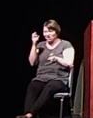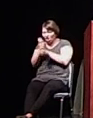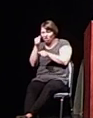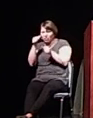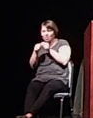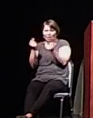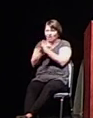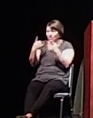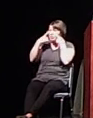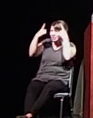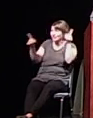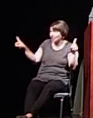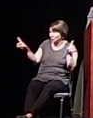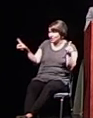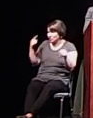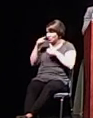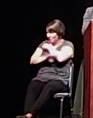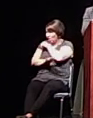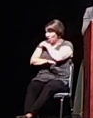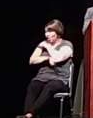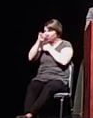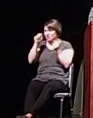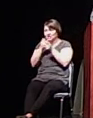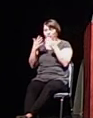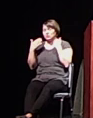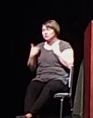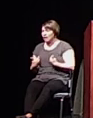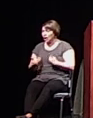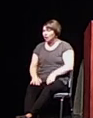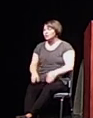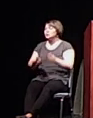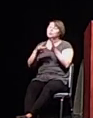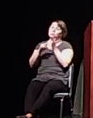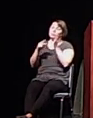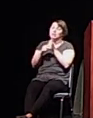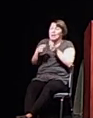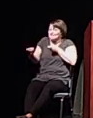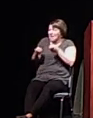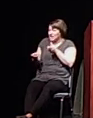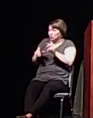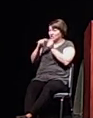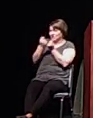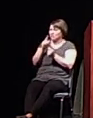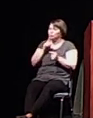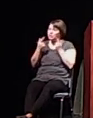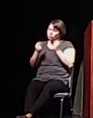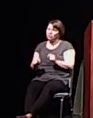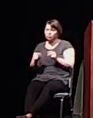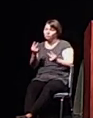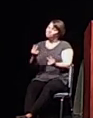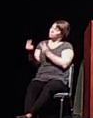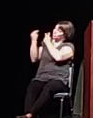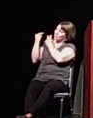fall. And so the cabinet and then the management team spent some time this summer really reflecting on the work